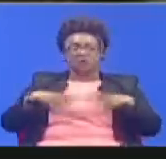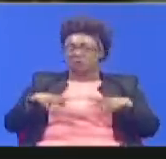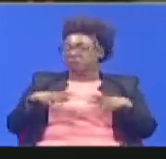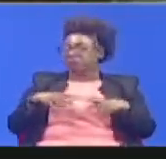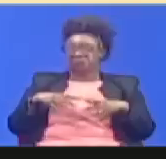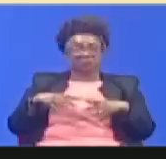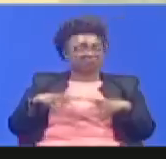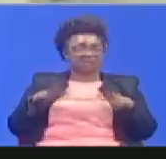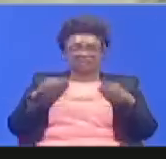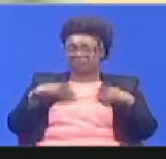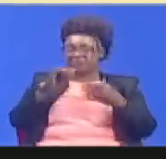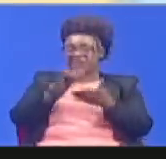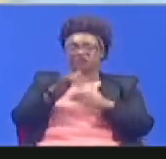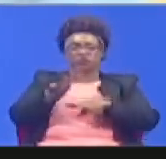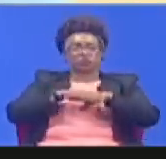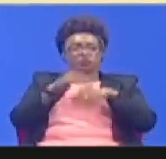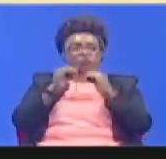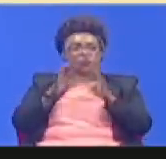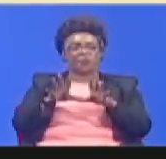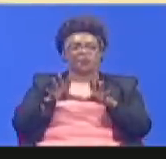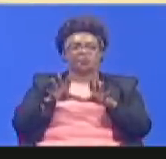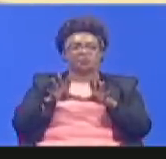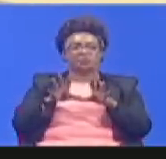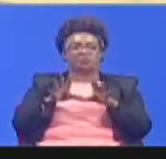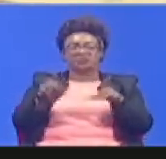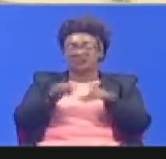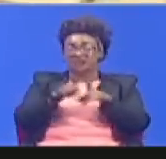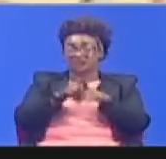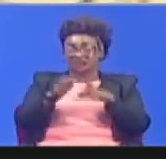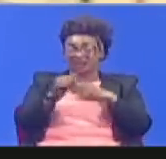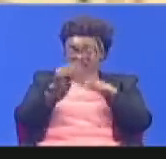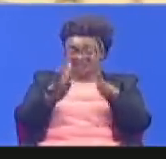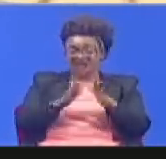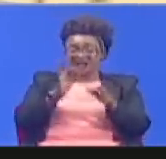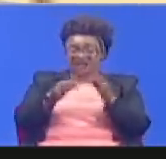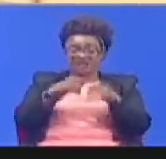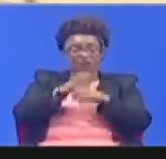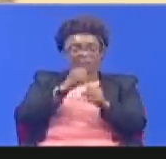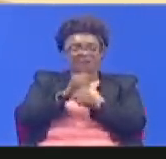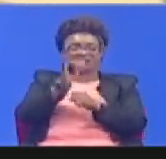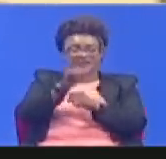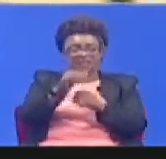kindly. As a leader, and if you've really made that money